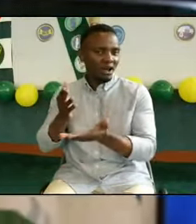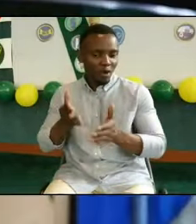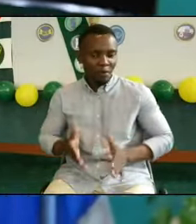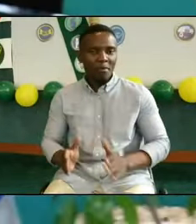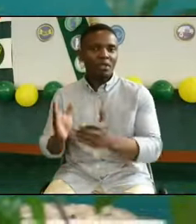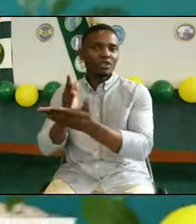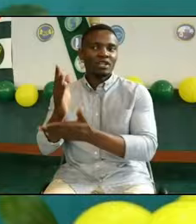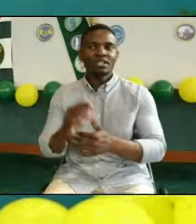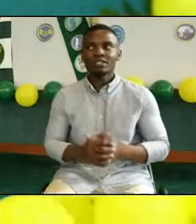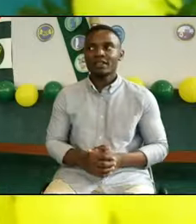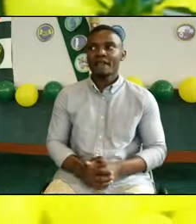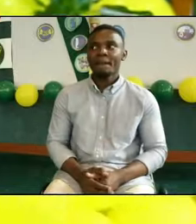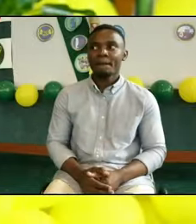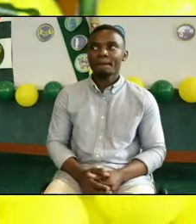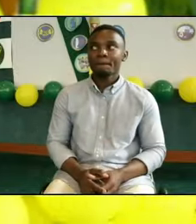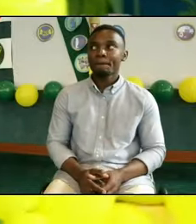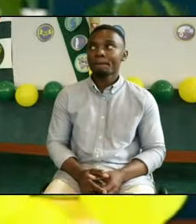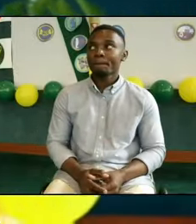I want you to pull the brake.